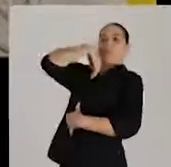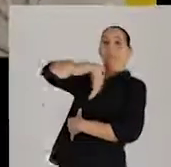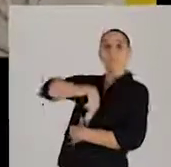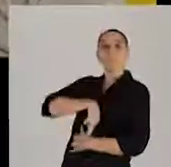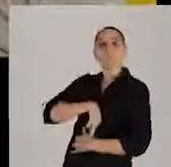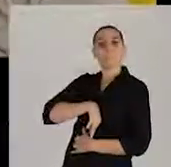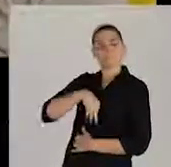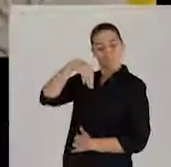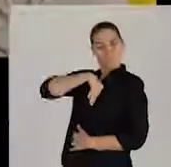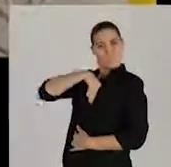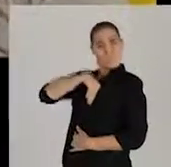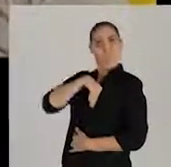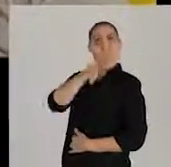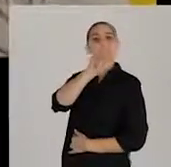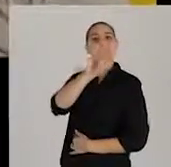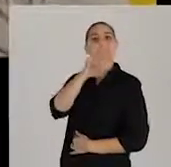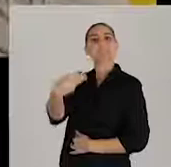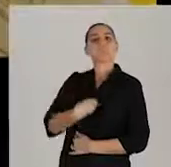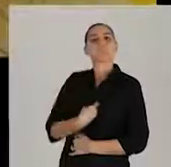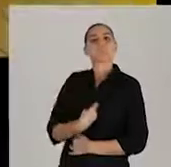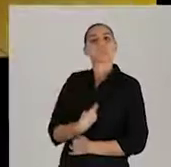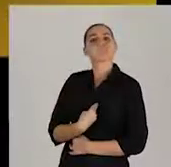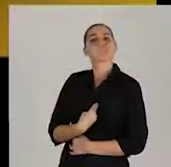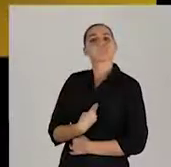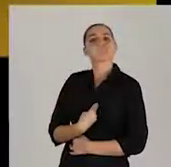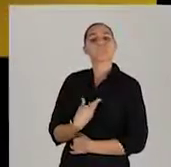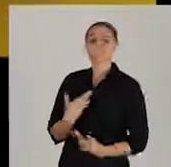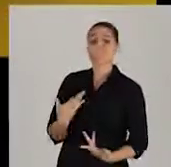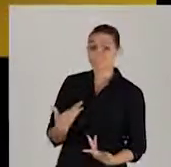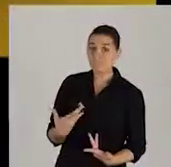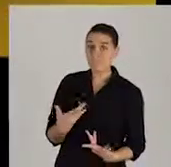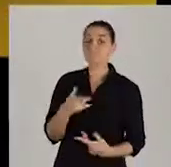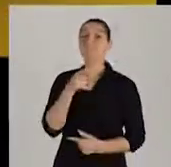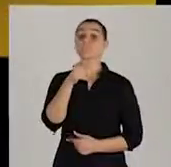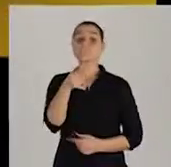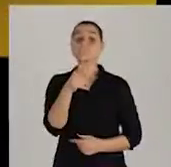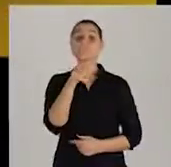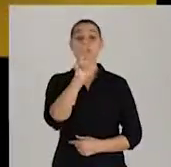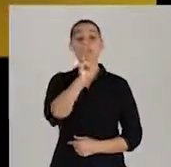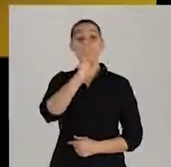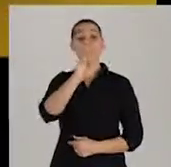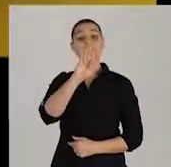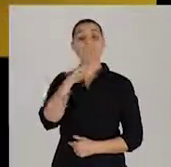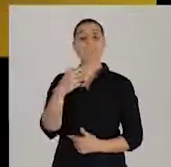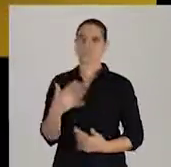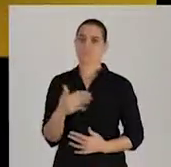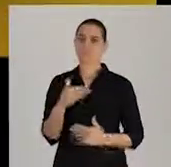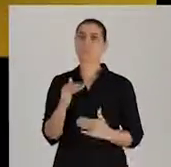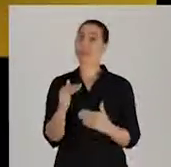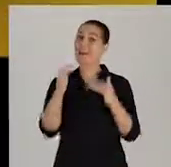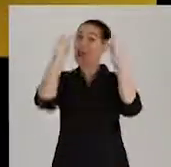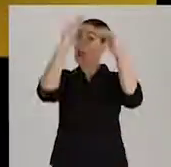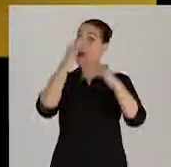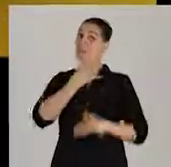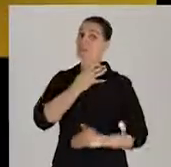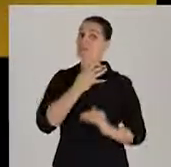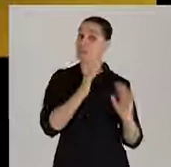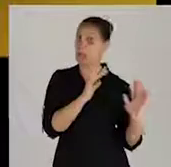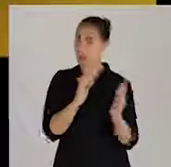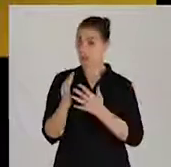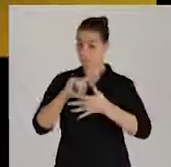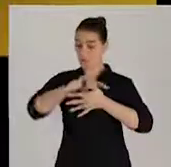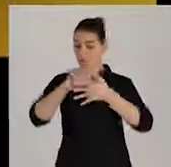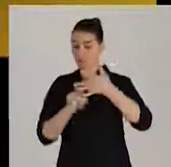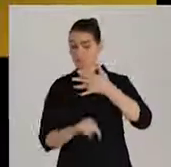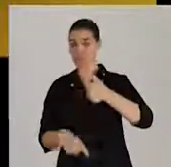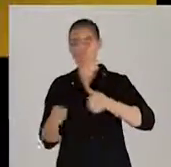can become infected with TB. There are several factors that can affect the likelihood of TB transmission.